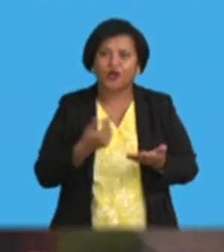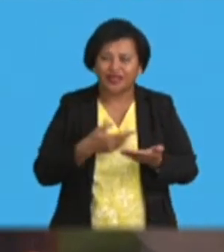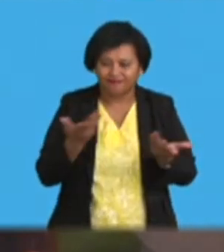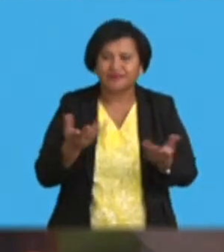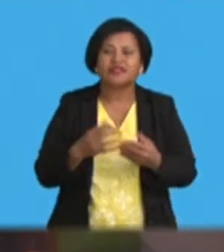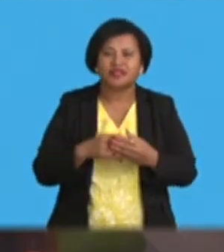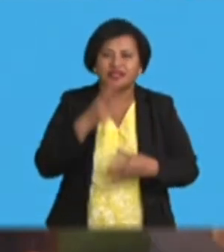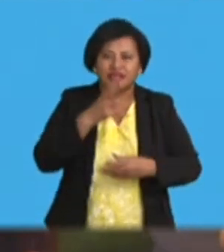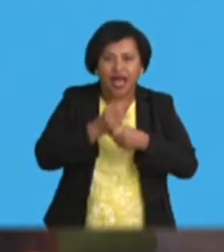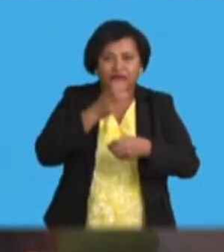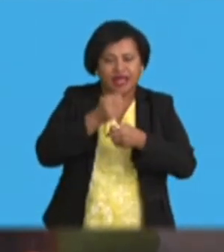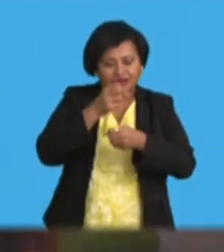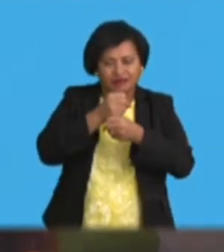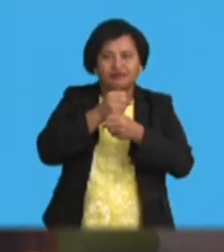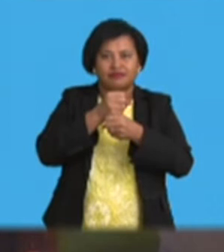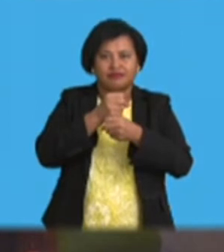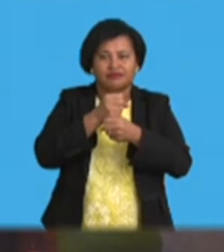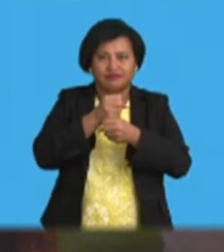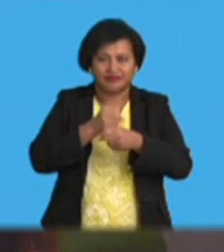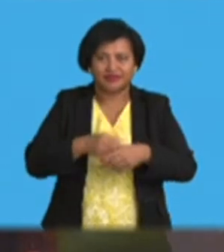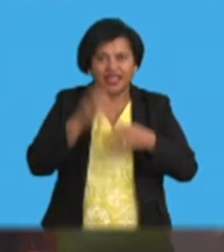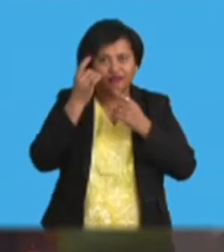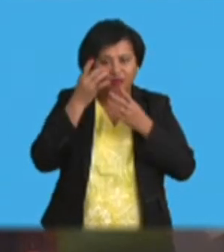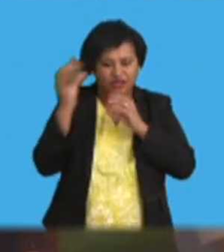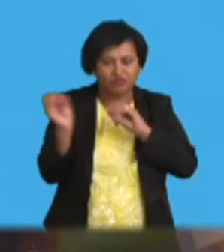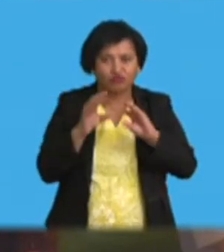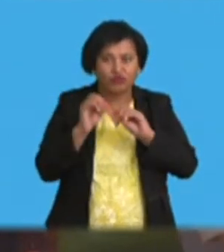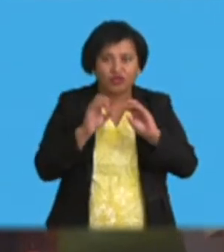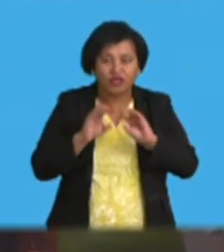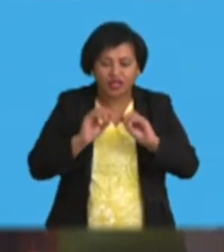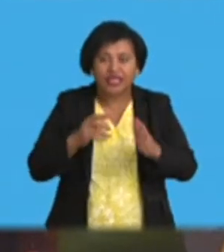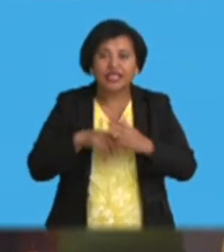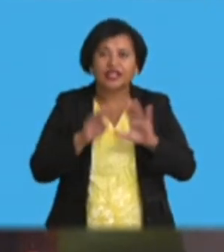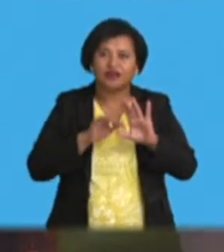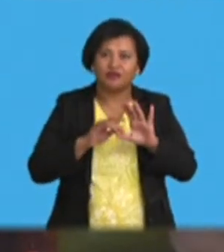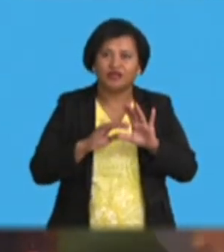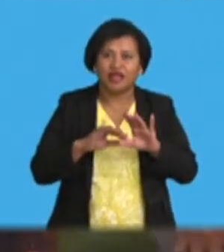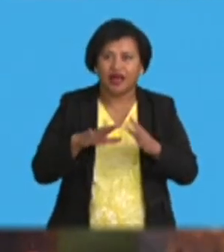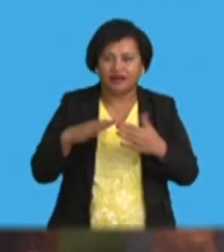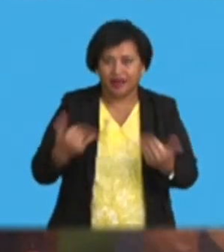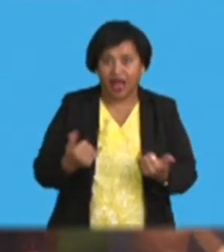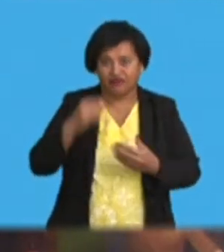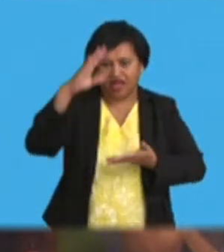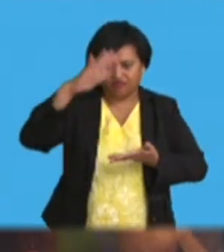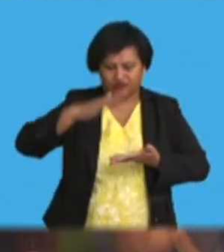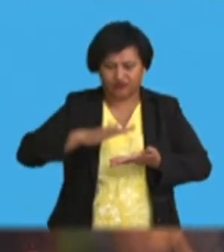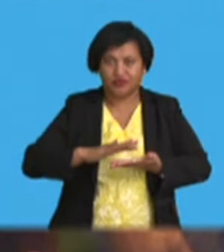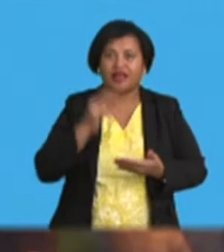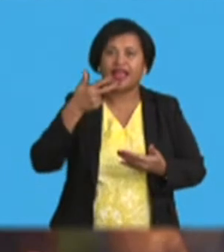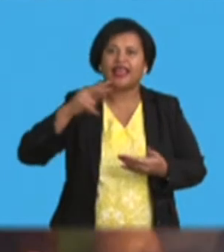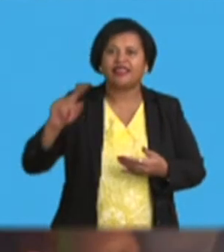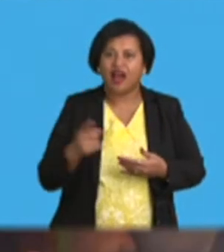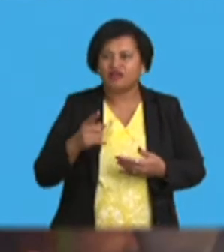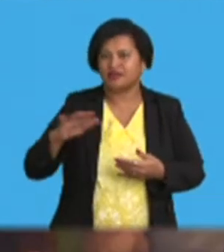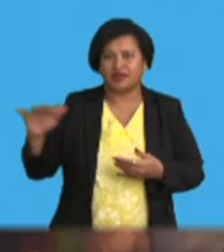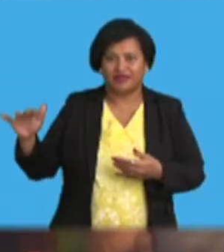that's the number that we currently have in the numbers that we have within the database. And we try to restrict